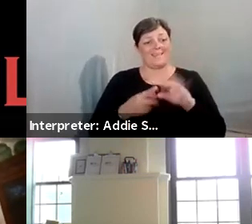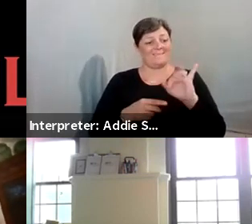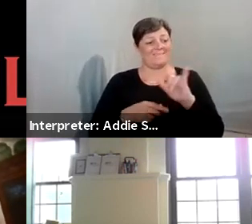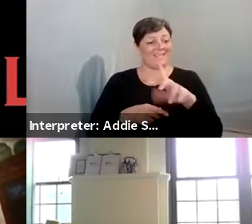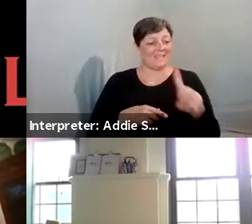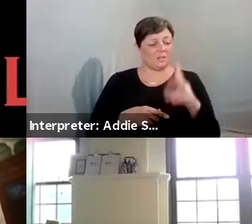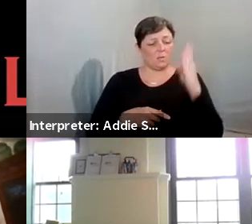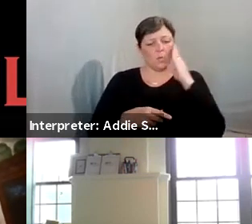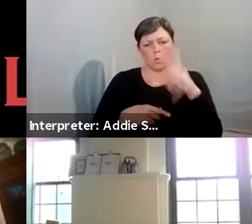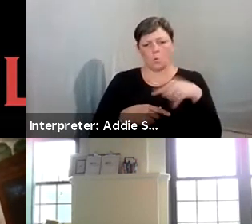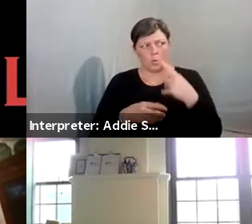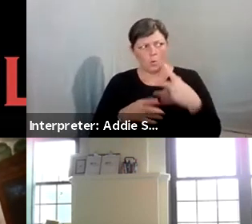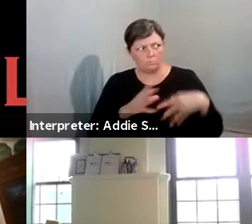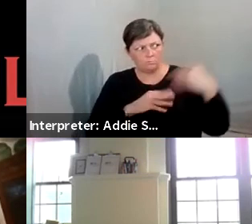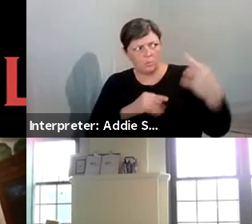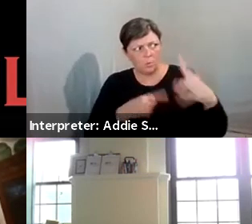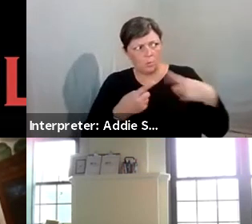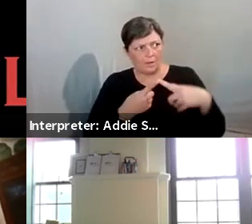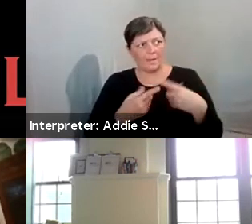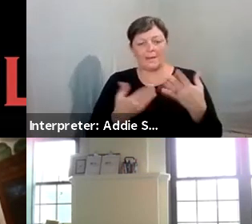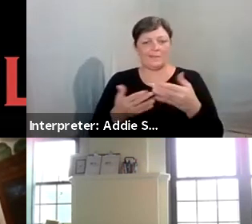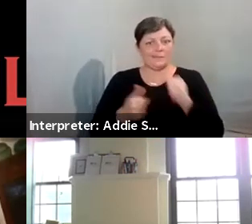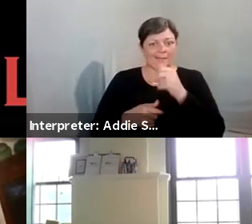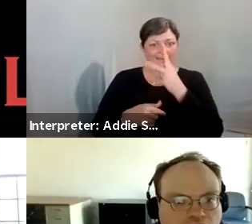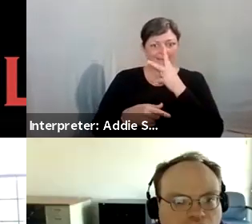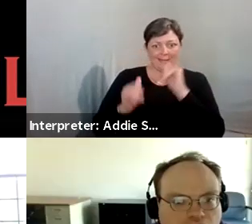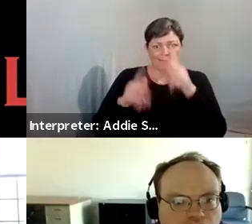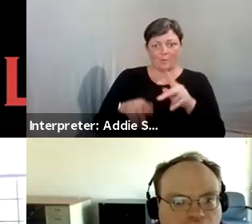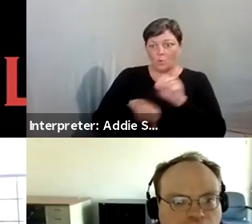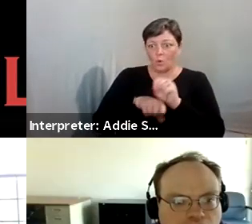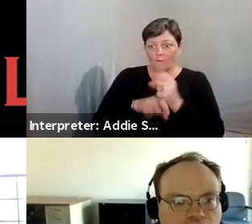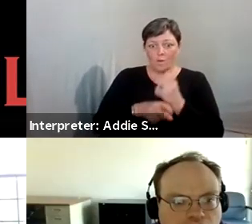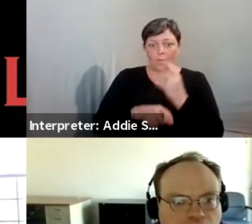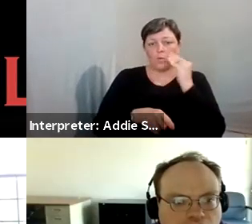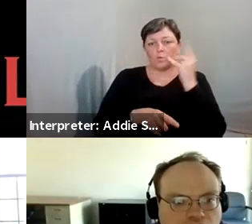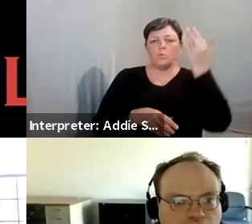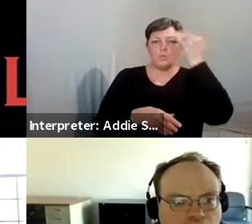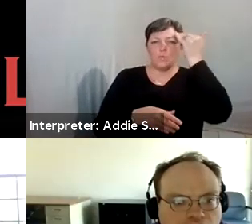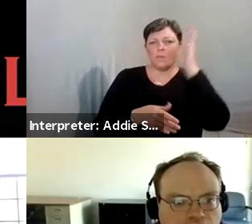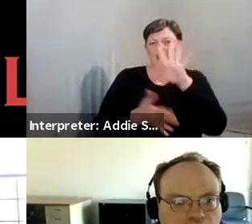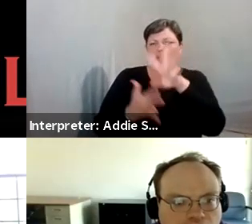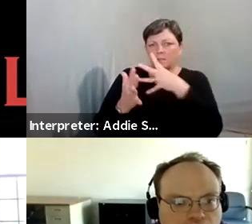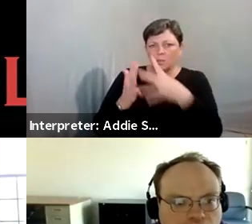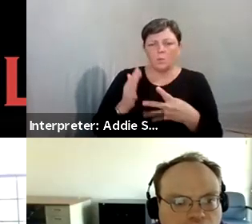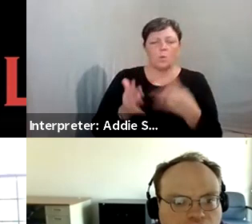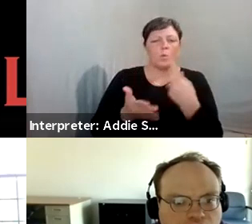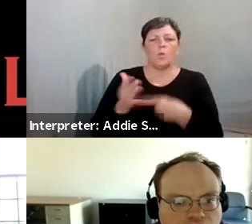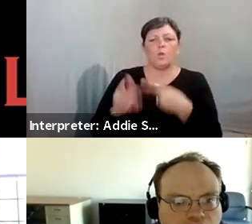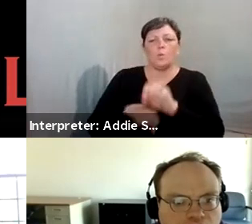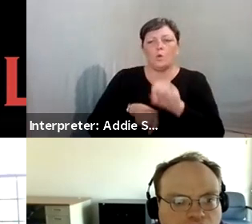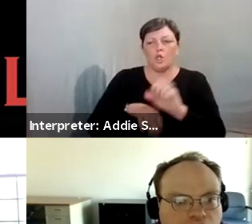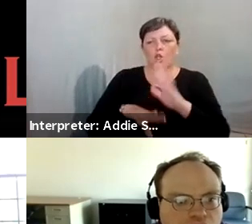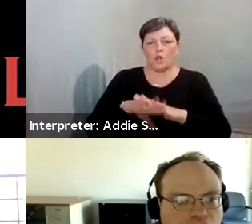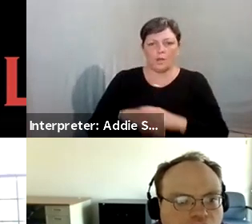who's going out when. Even though you're not seeing the person, they're working from home, you do know what their schedule is and what they've been working